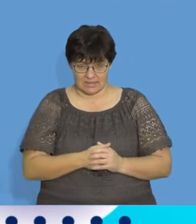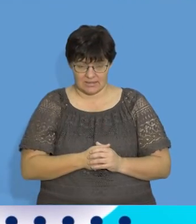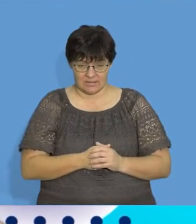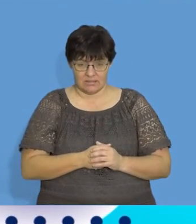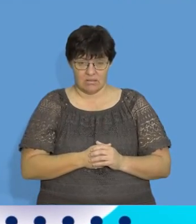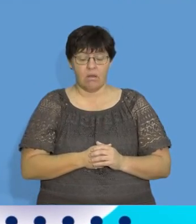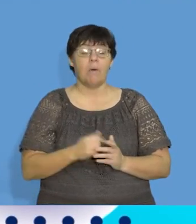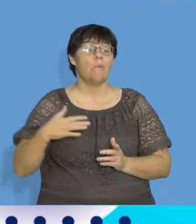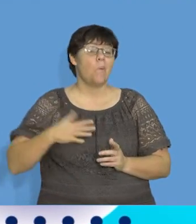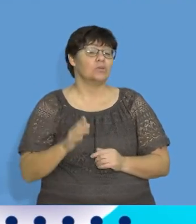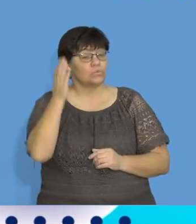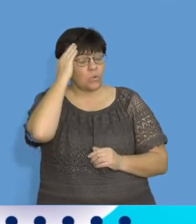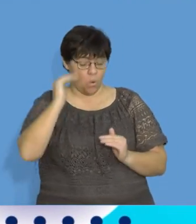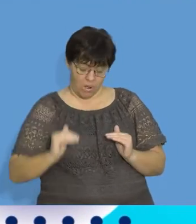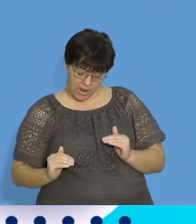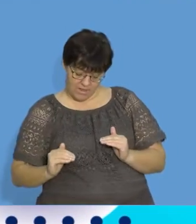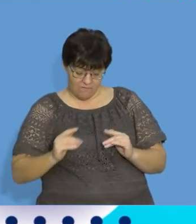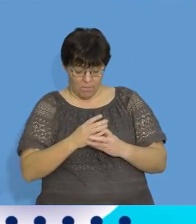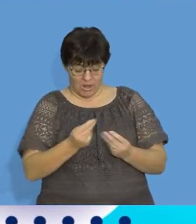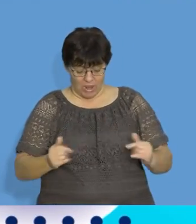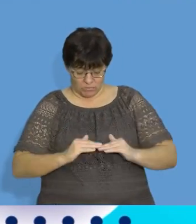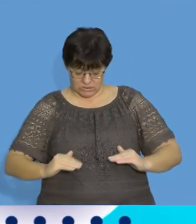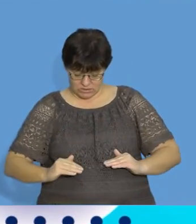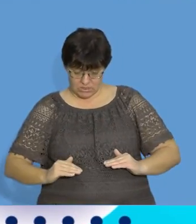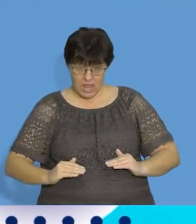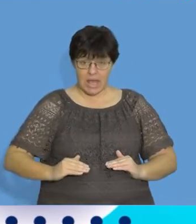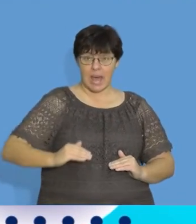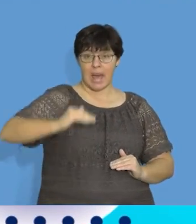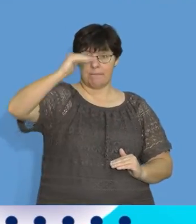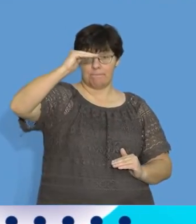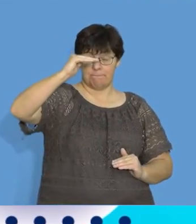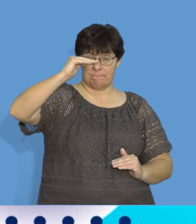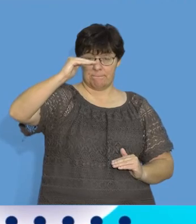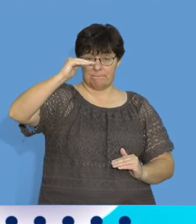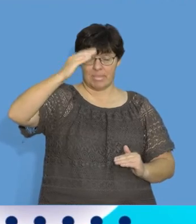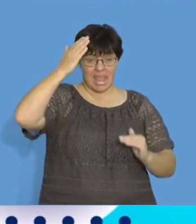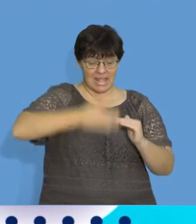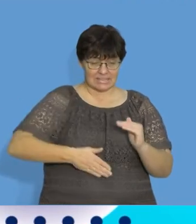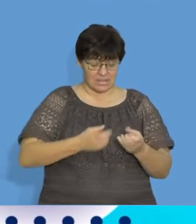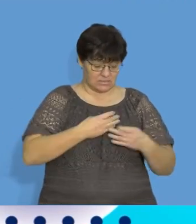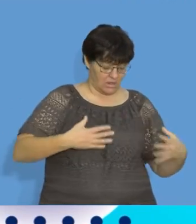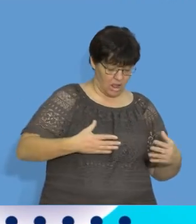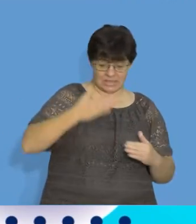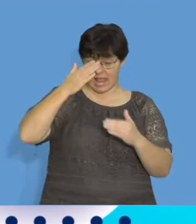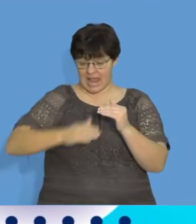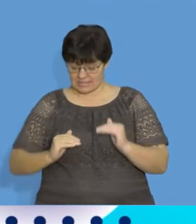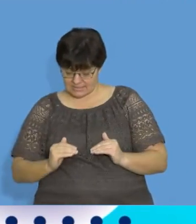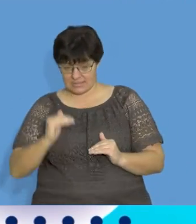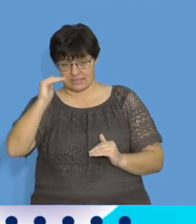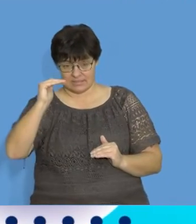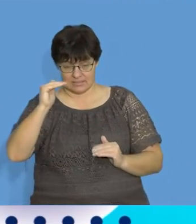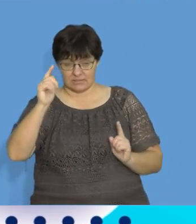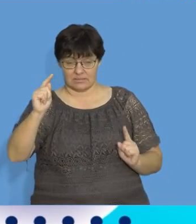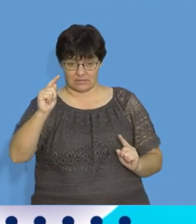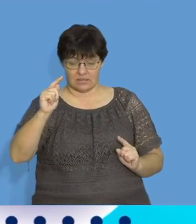makes no difference. All I'm concerned about is that from where she started to where she ended, that